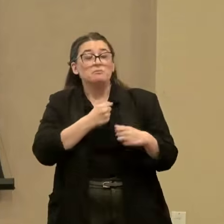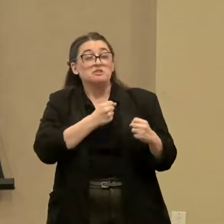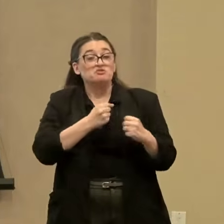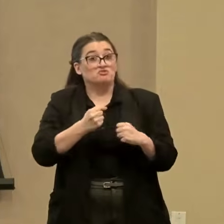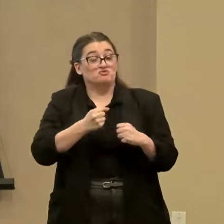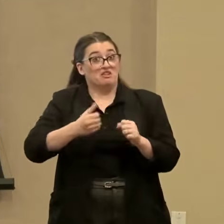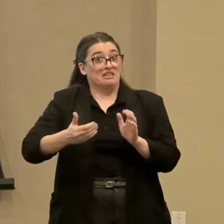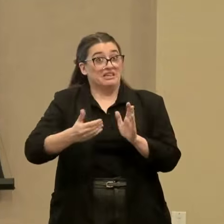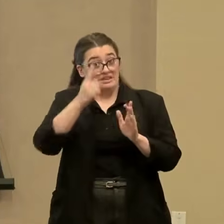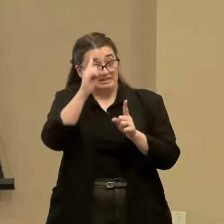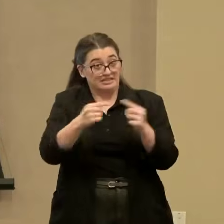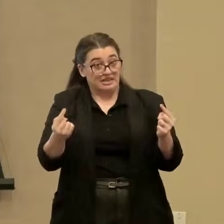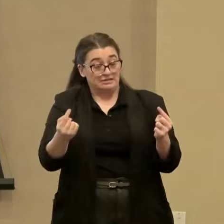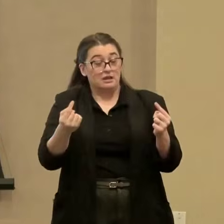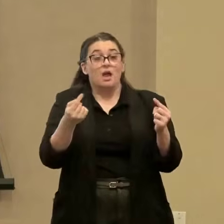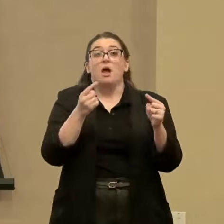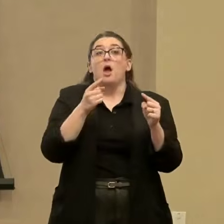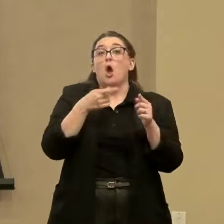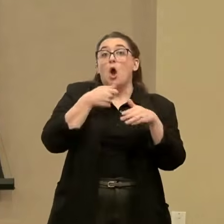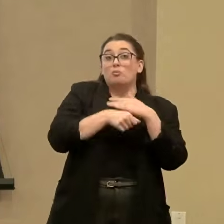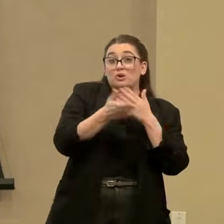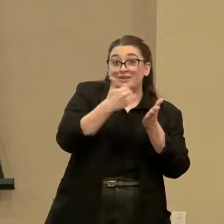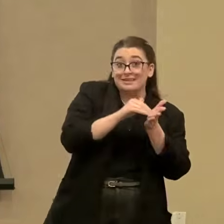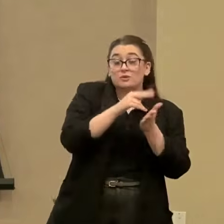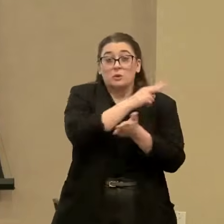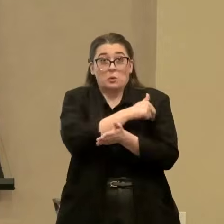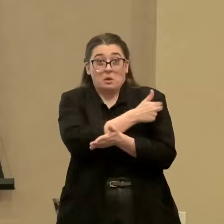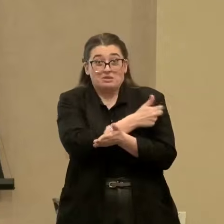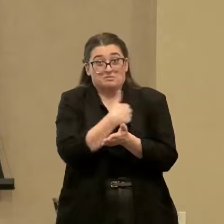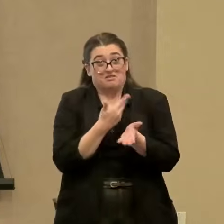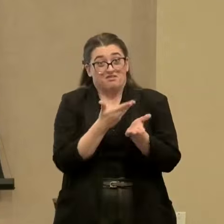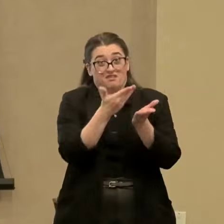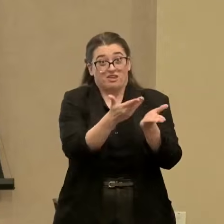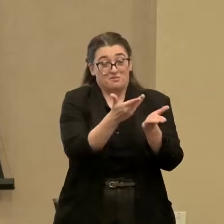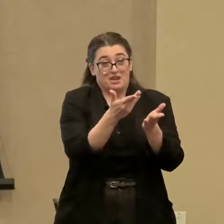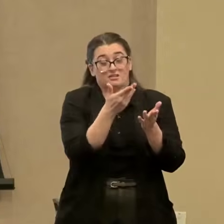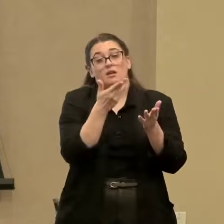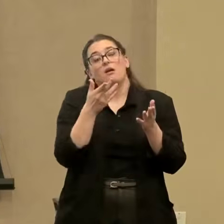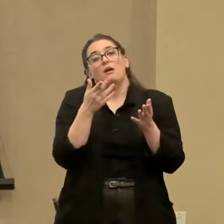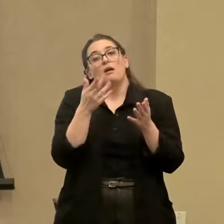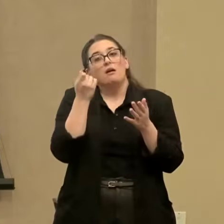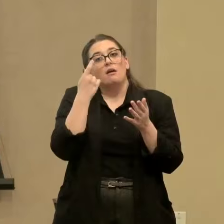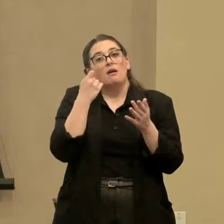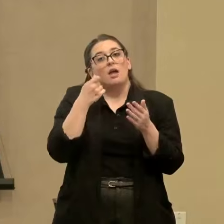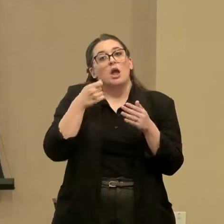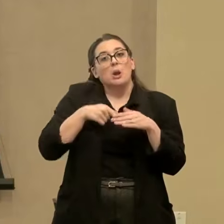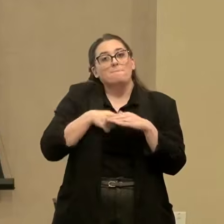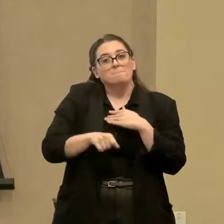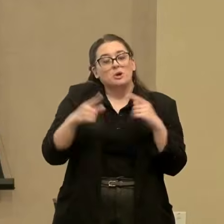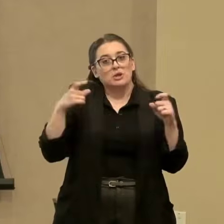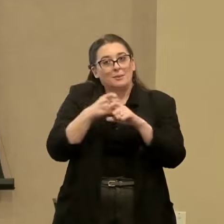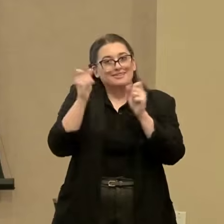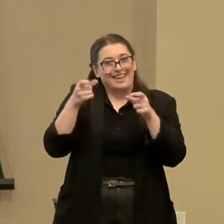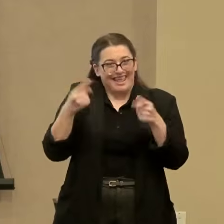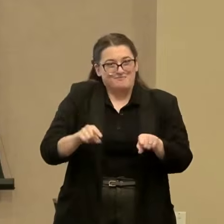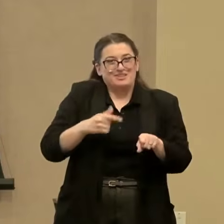in the hospital, a birthing center if the physician is also there. But just given the risk of complications during the birth, I would recommend